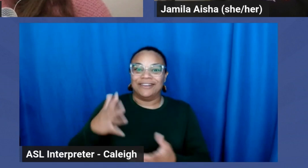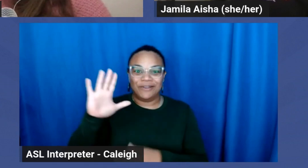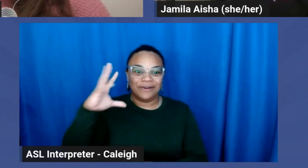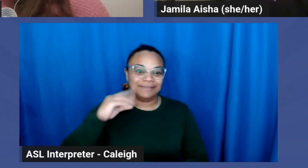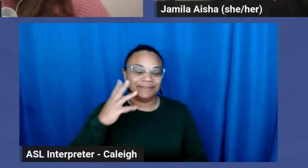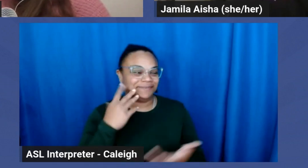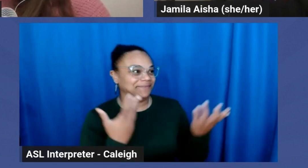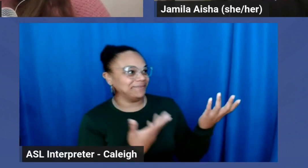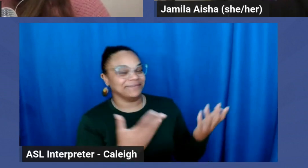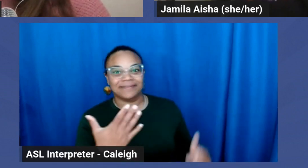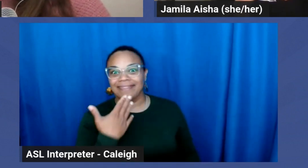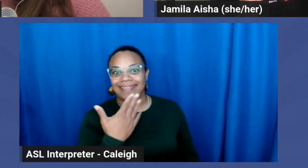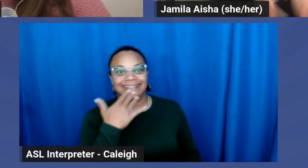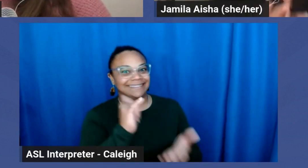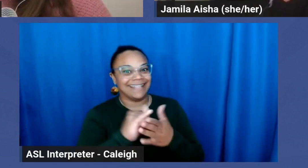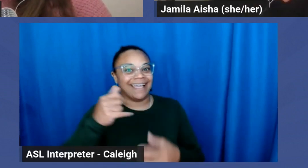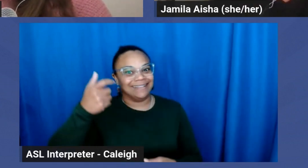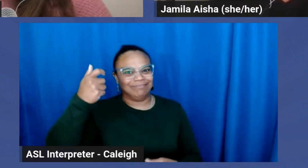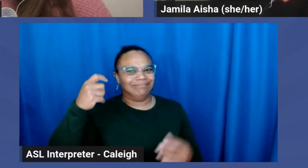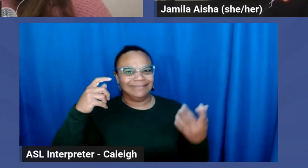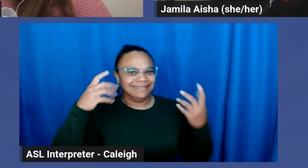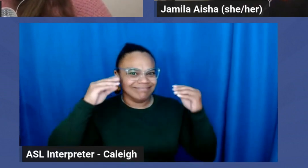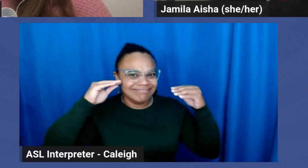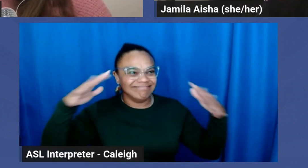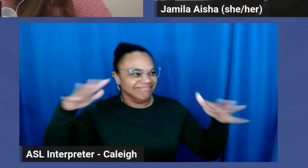Thanks. That horn was right on time, wasn't it?